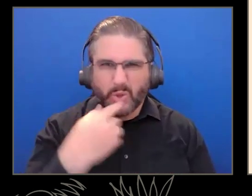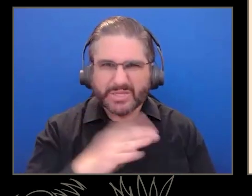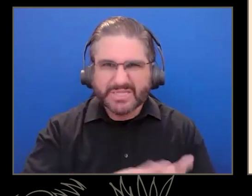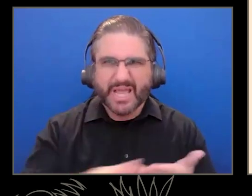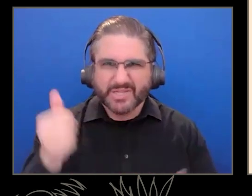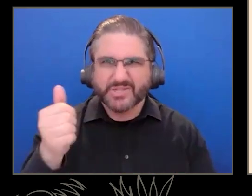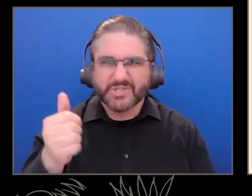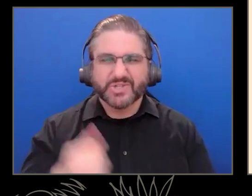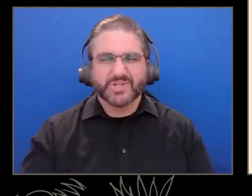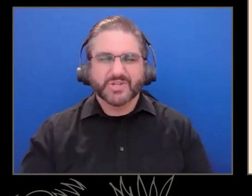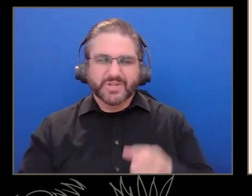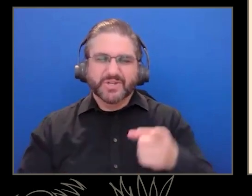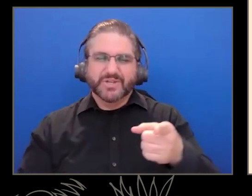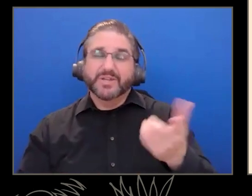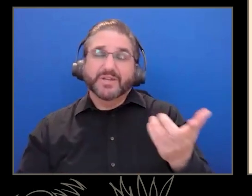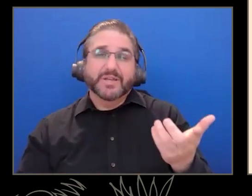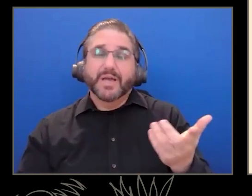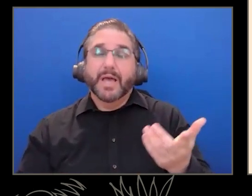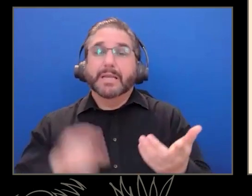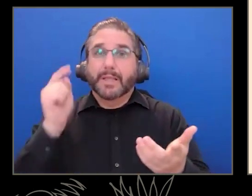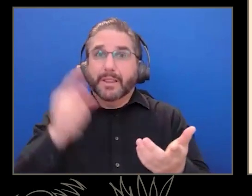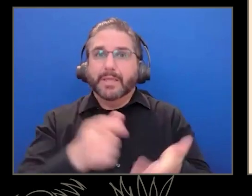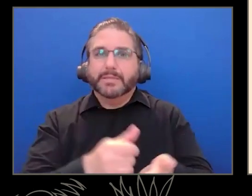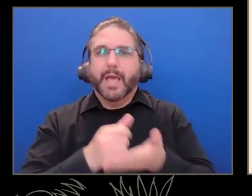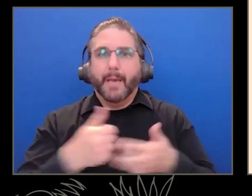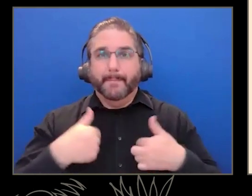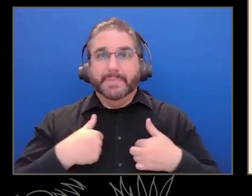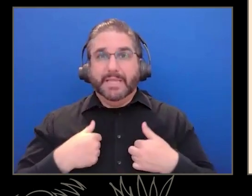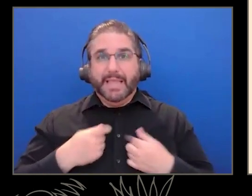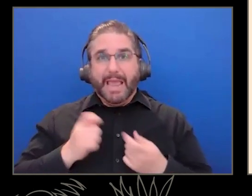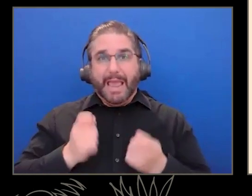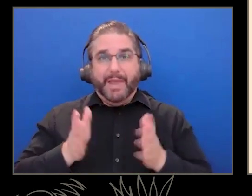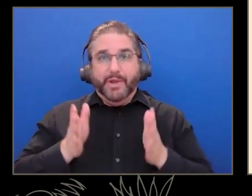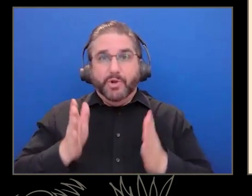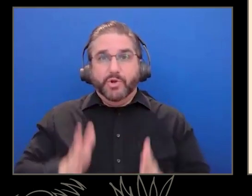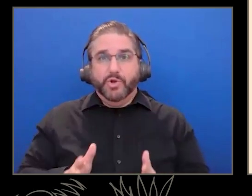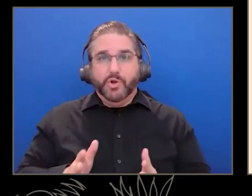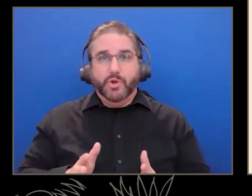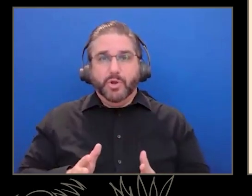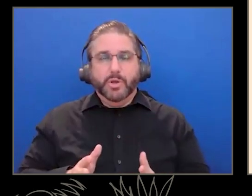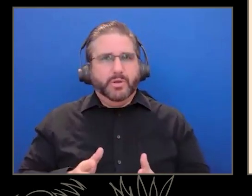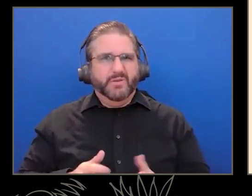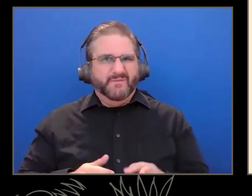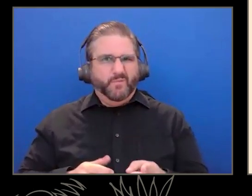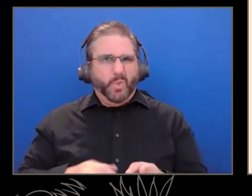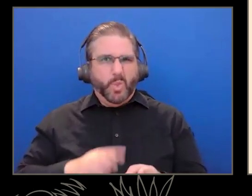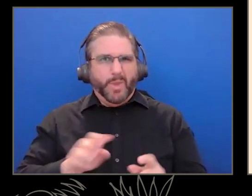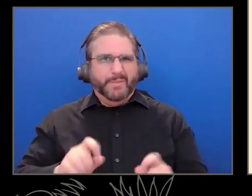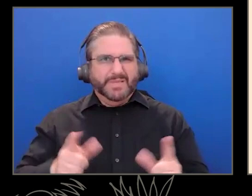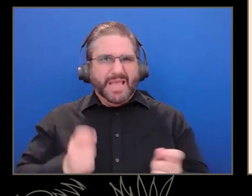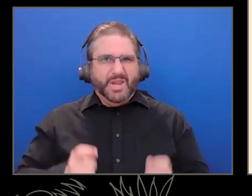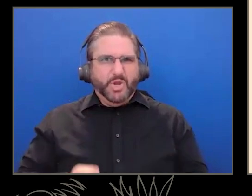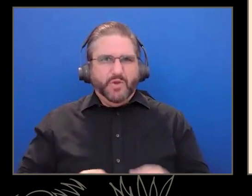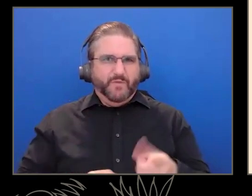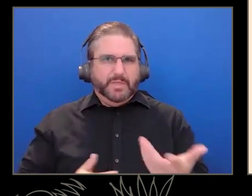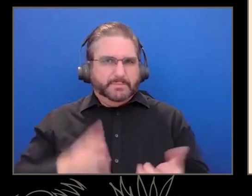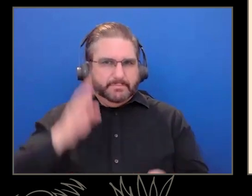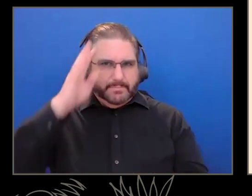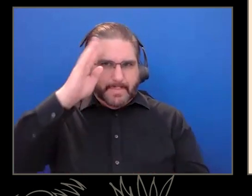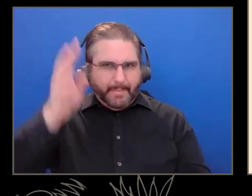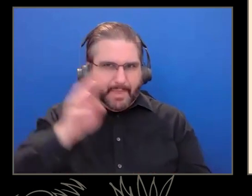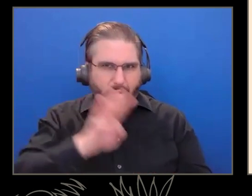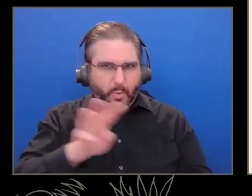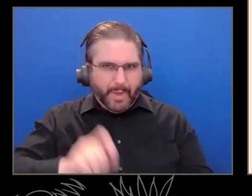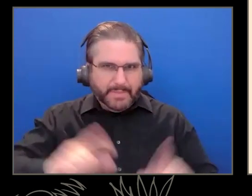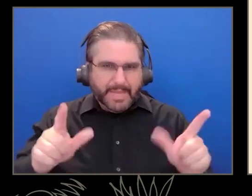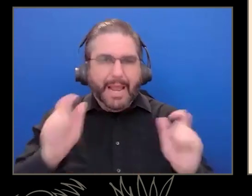this helps editors of this website, of this hypothetical website, just